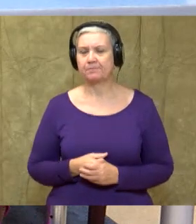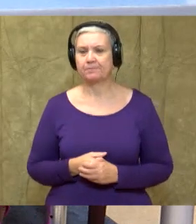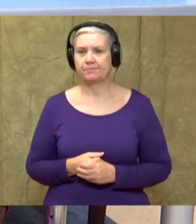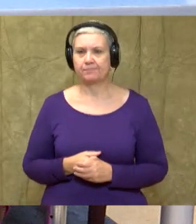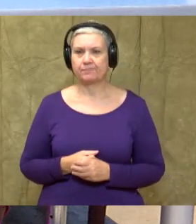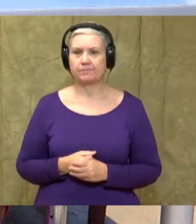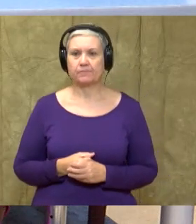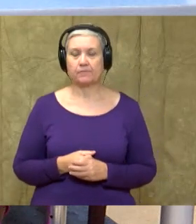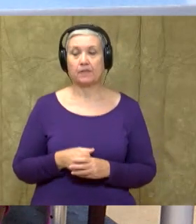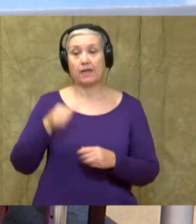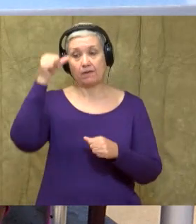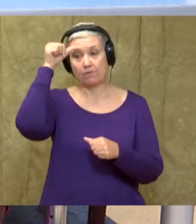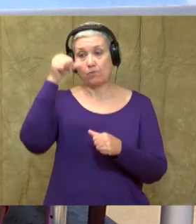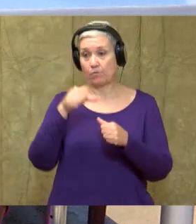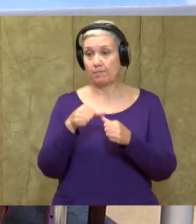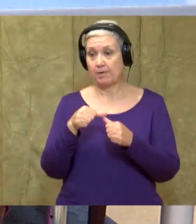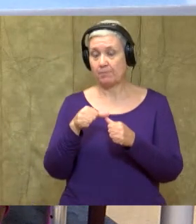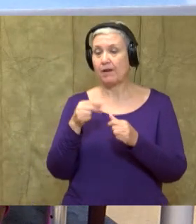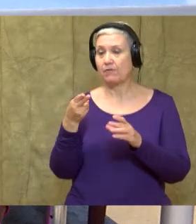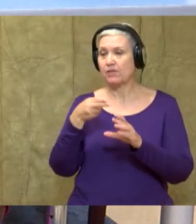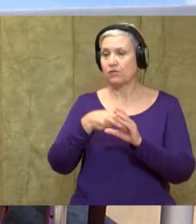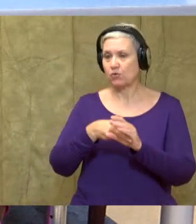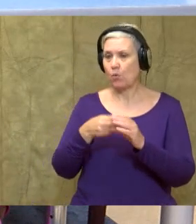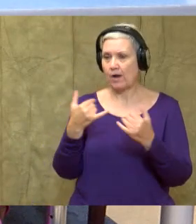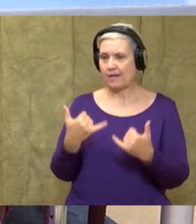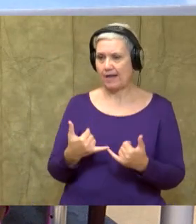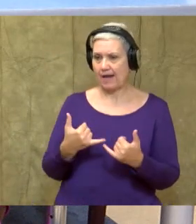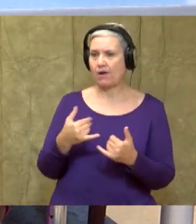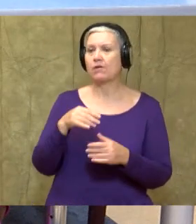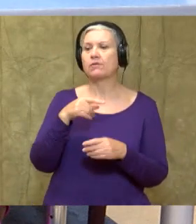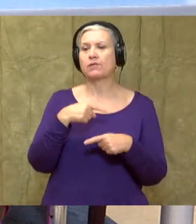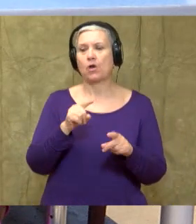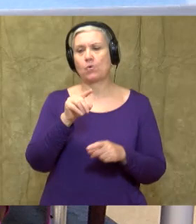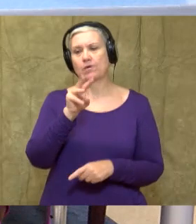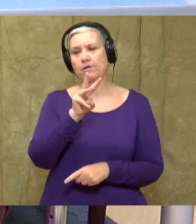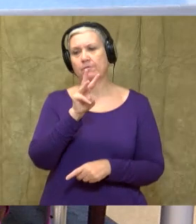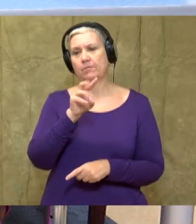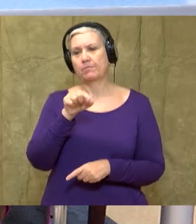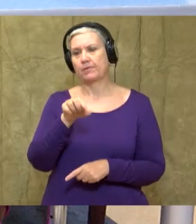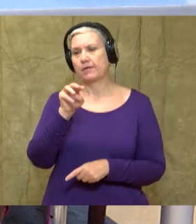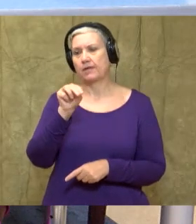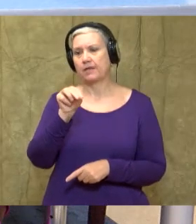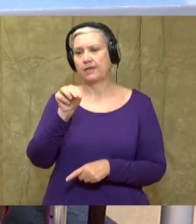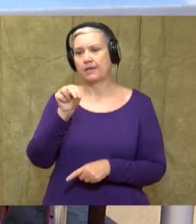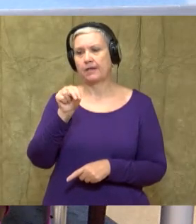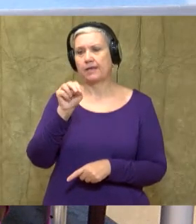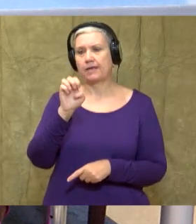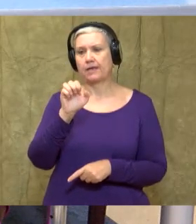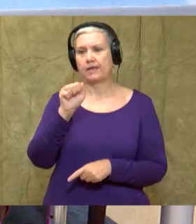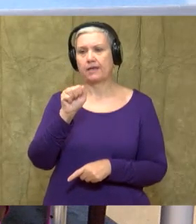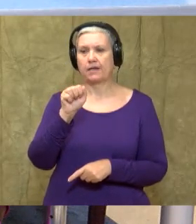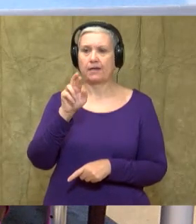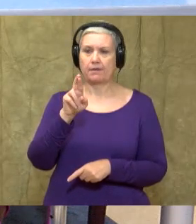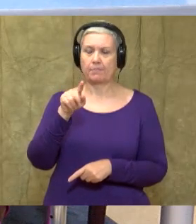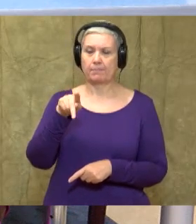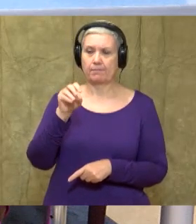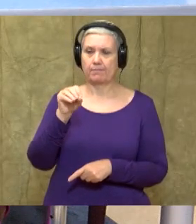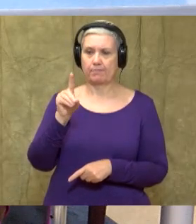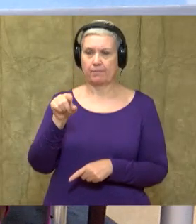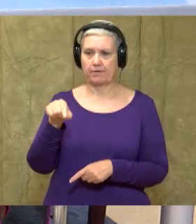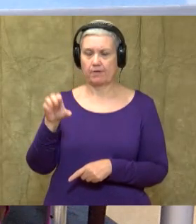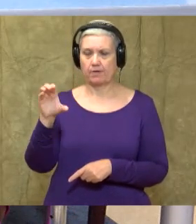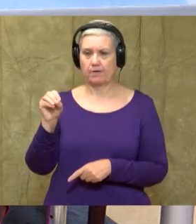And remember, if you're just joining in with us, go to nearpod.com, and our code is IJPNF.